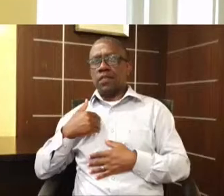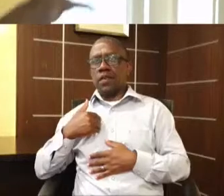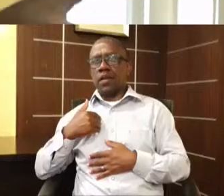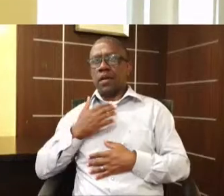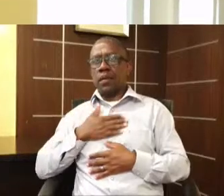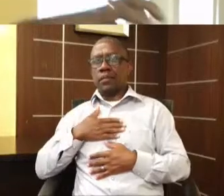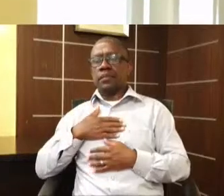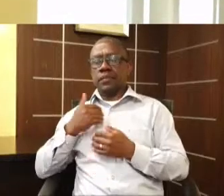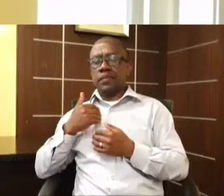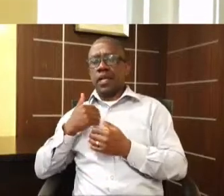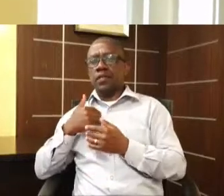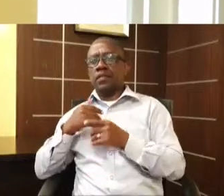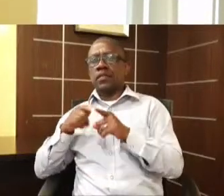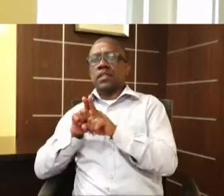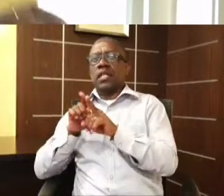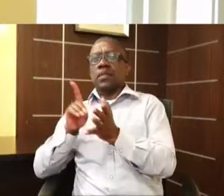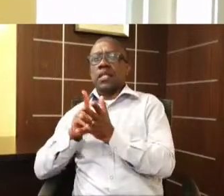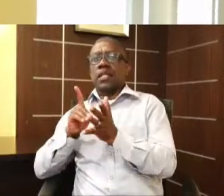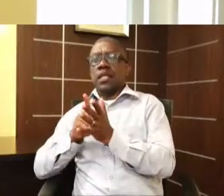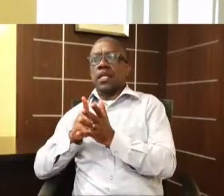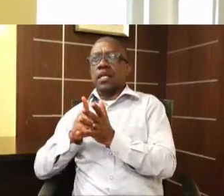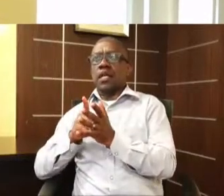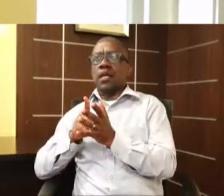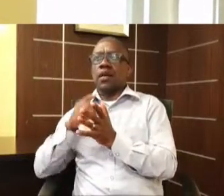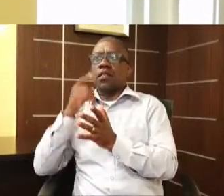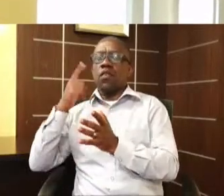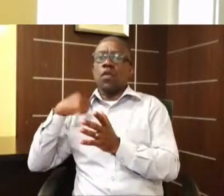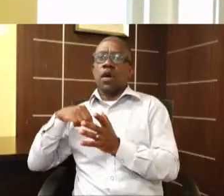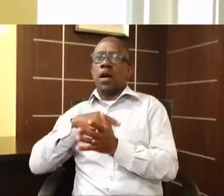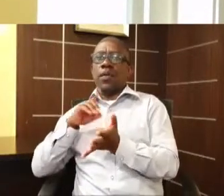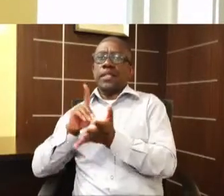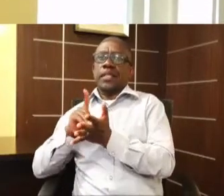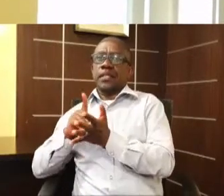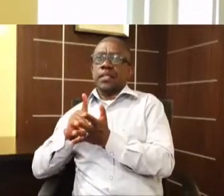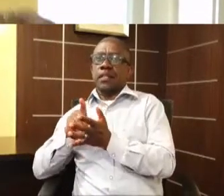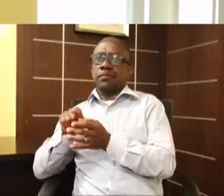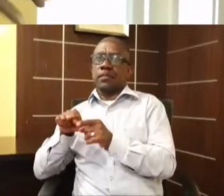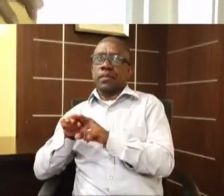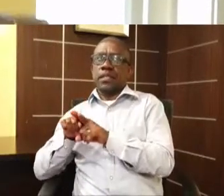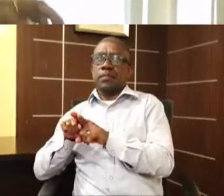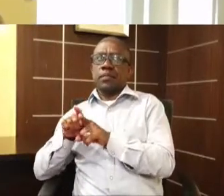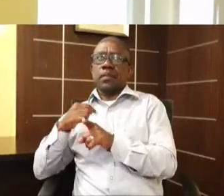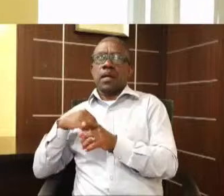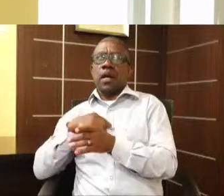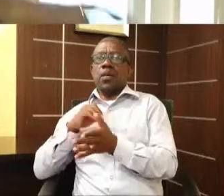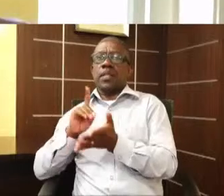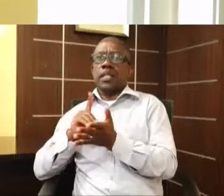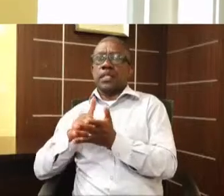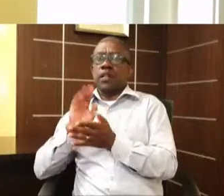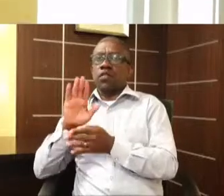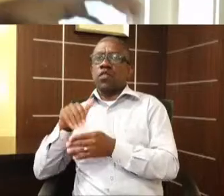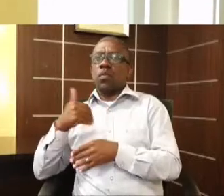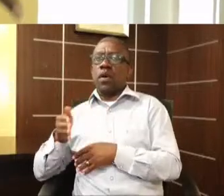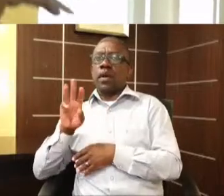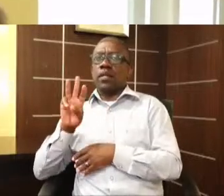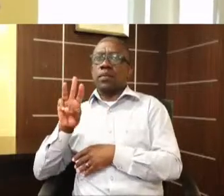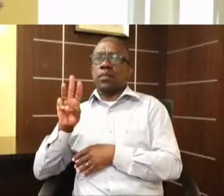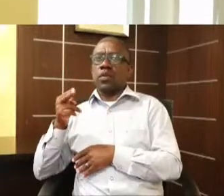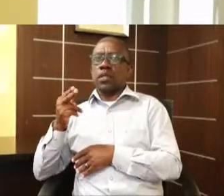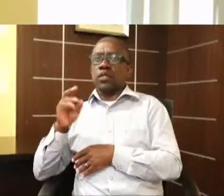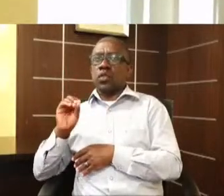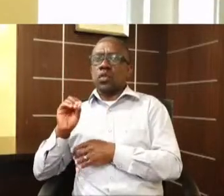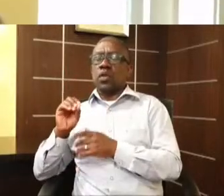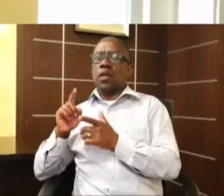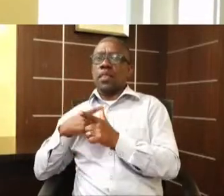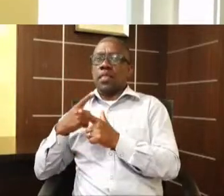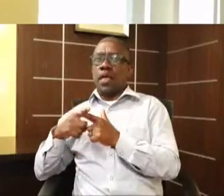actually hand in the data source for our data. So our data source is normally WHO and then the